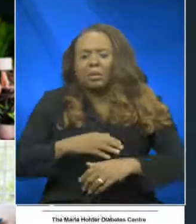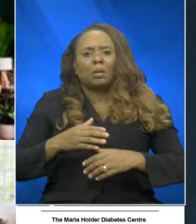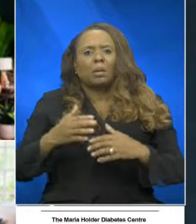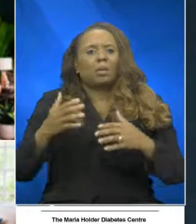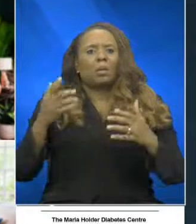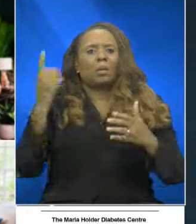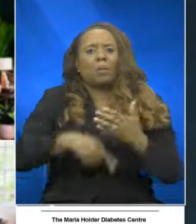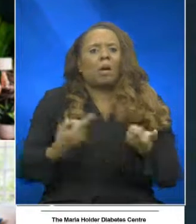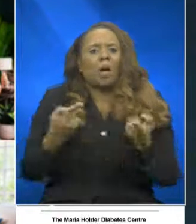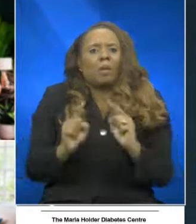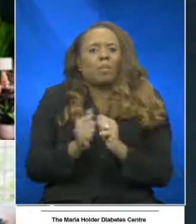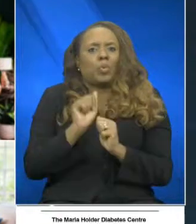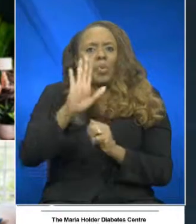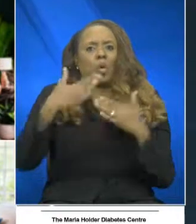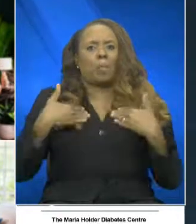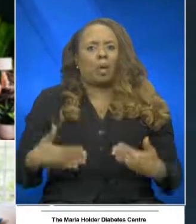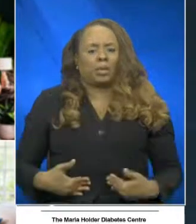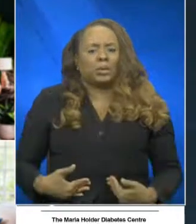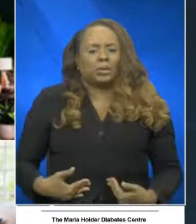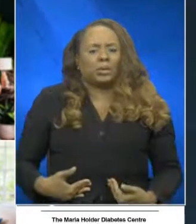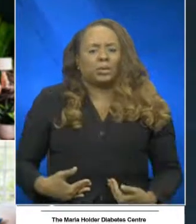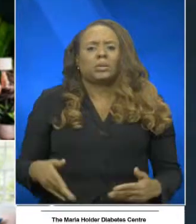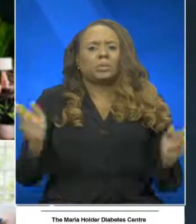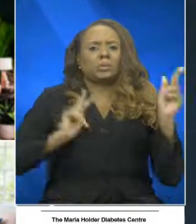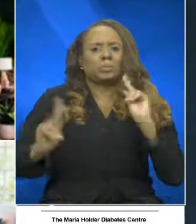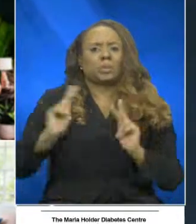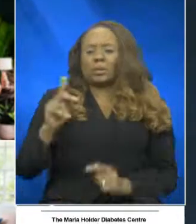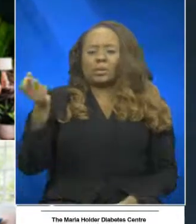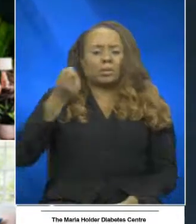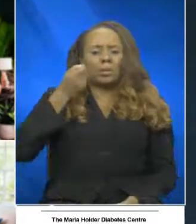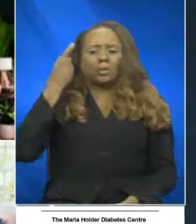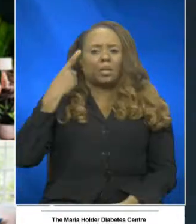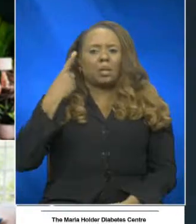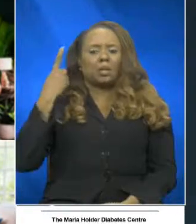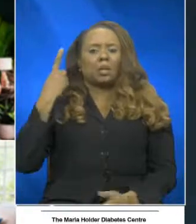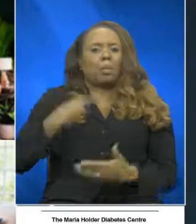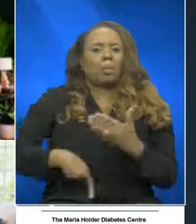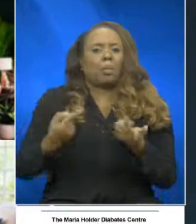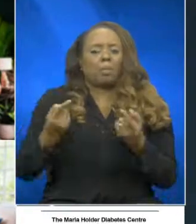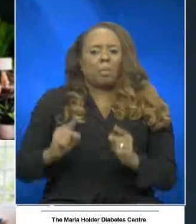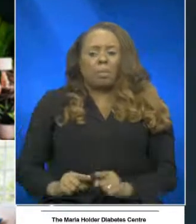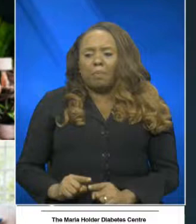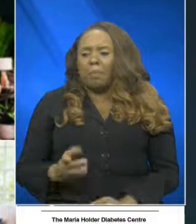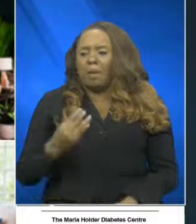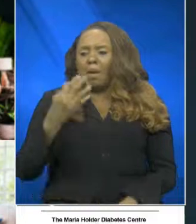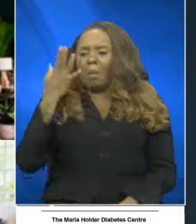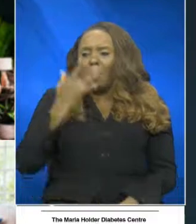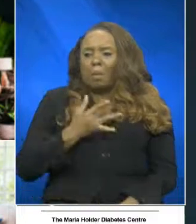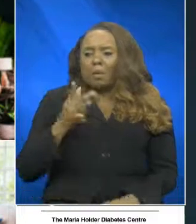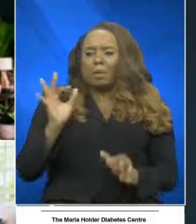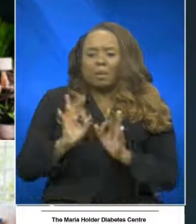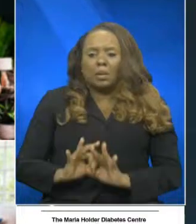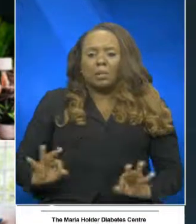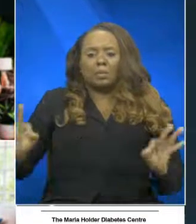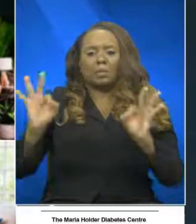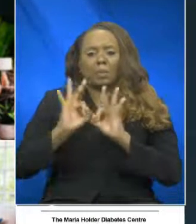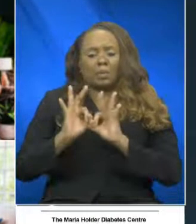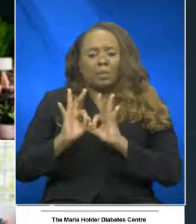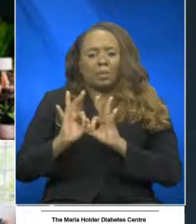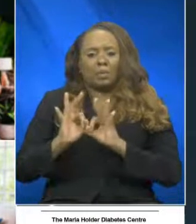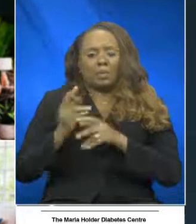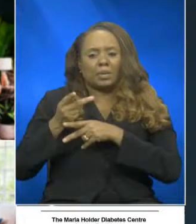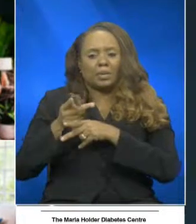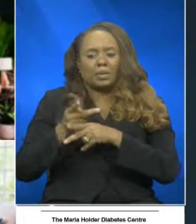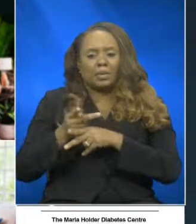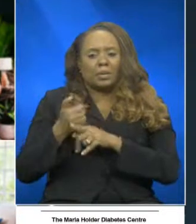that people really understand what it does and why it's important to take it. So we're